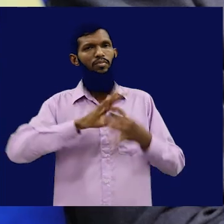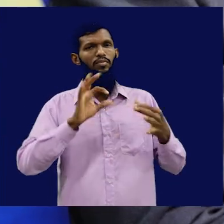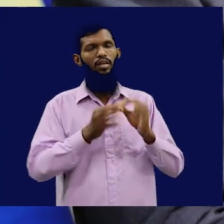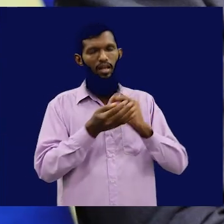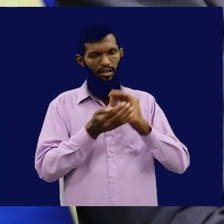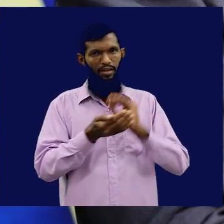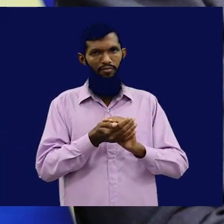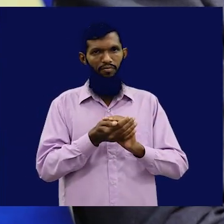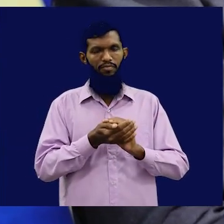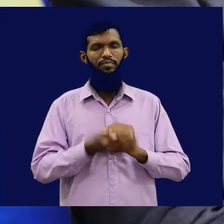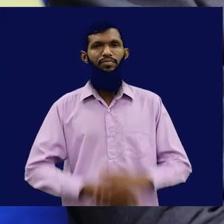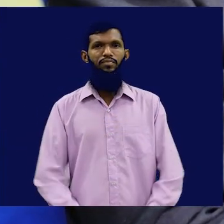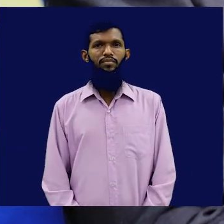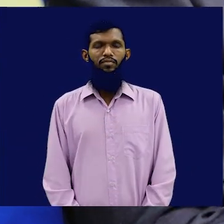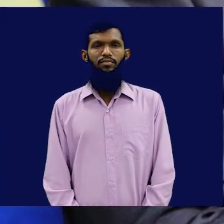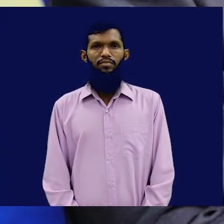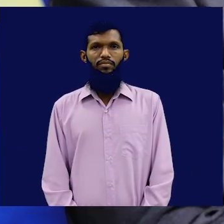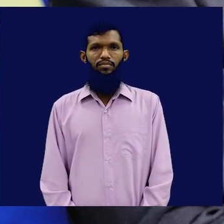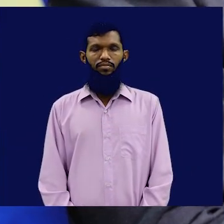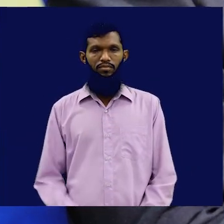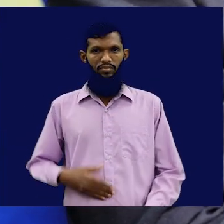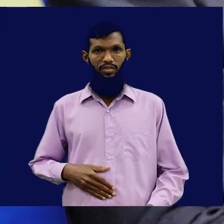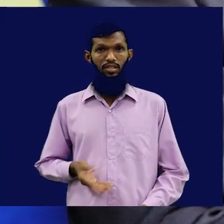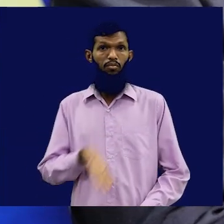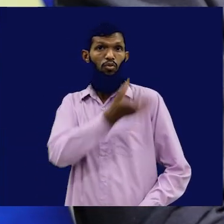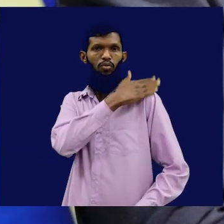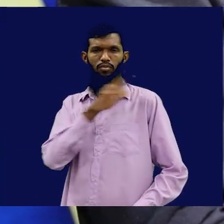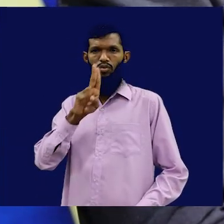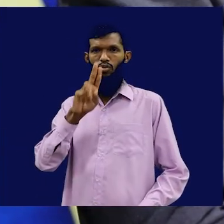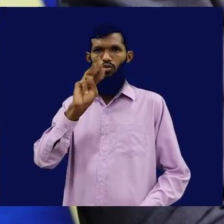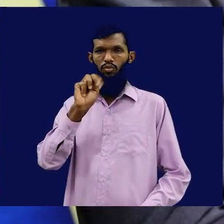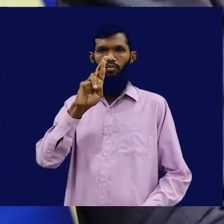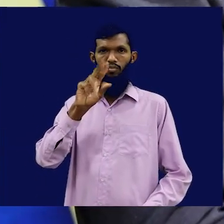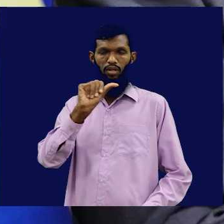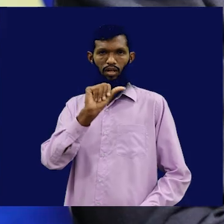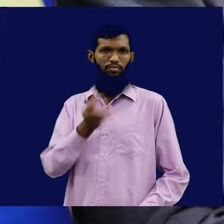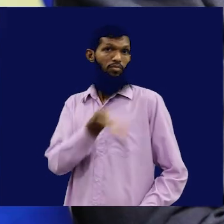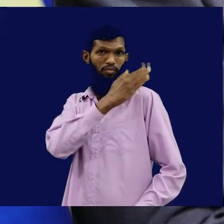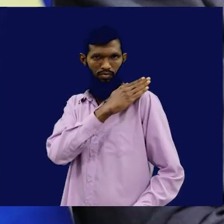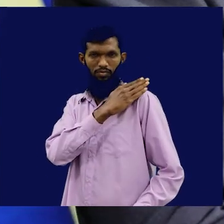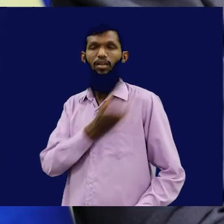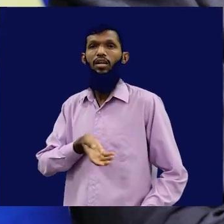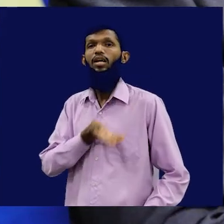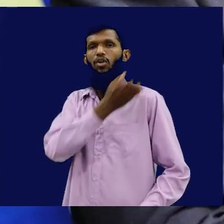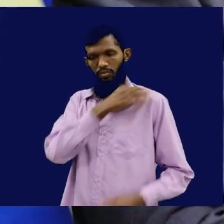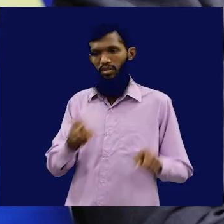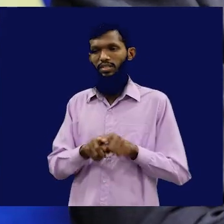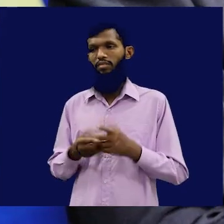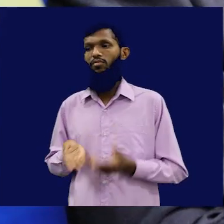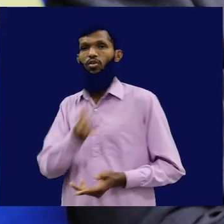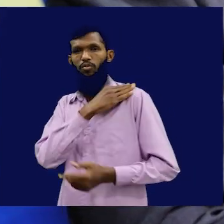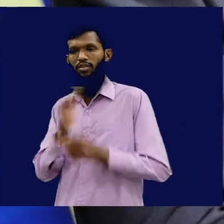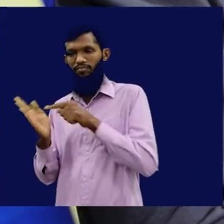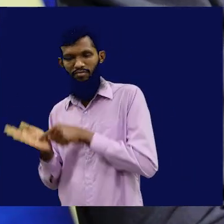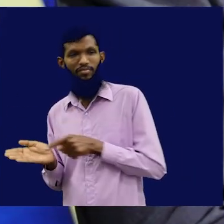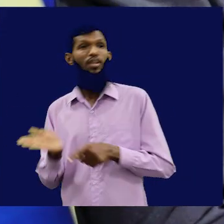also reported to have said that Messenger sallallahu alaihi wasallam has said, Umrah is an expiation of sins for the time between it and